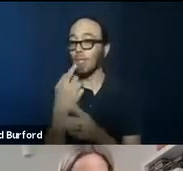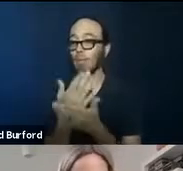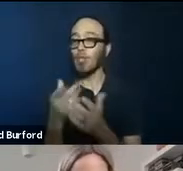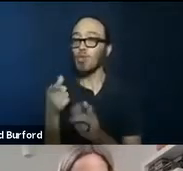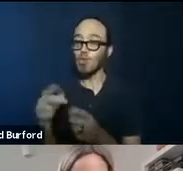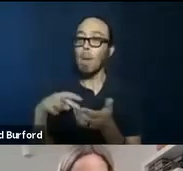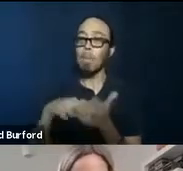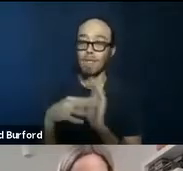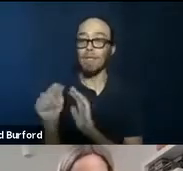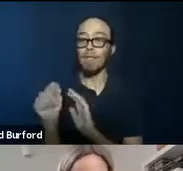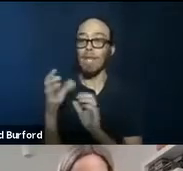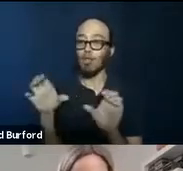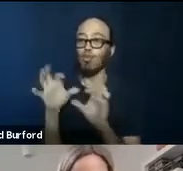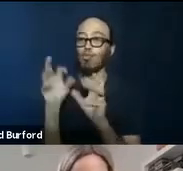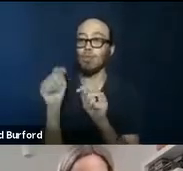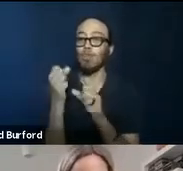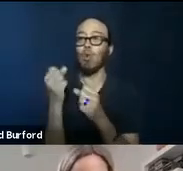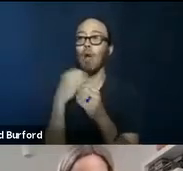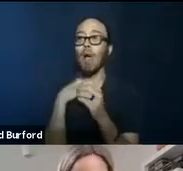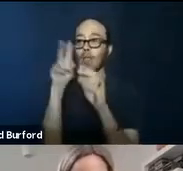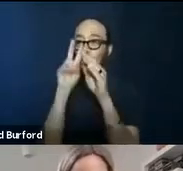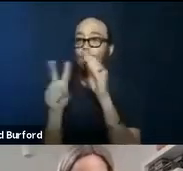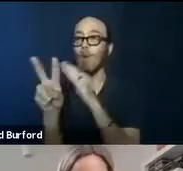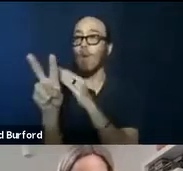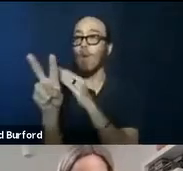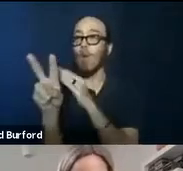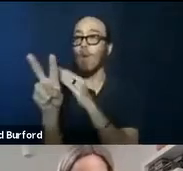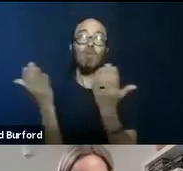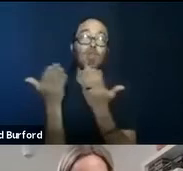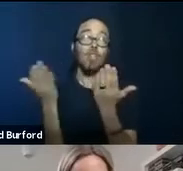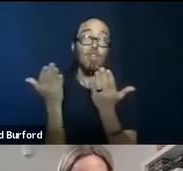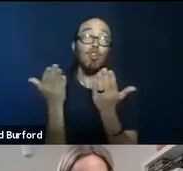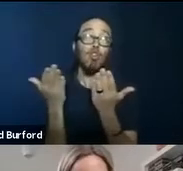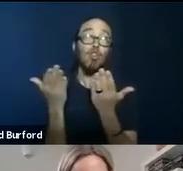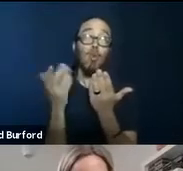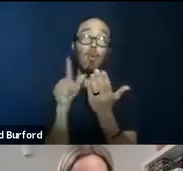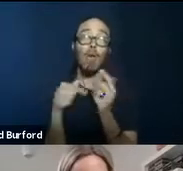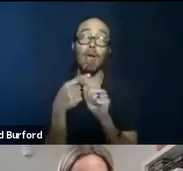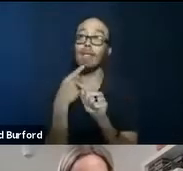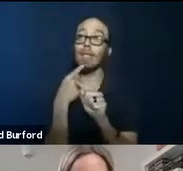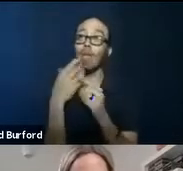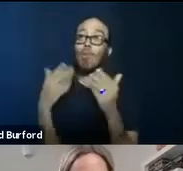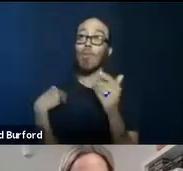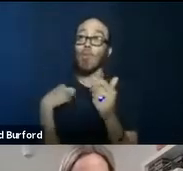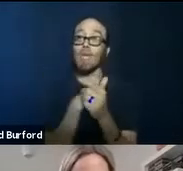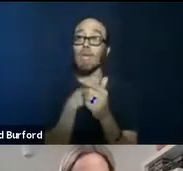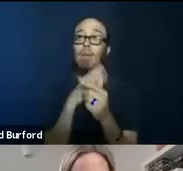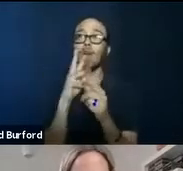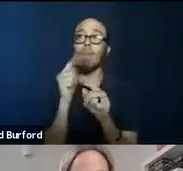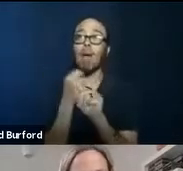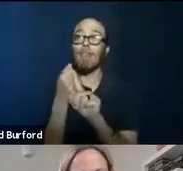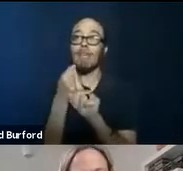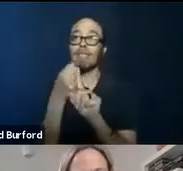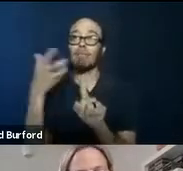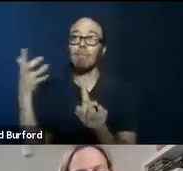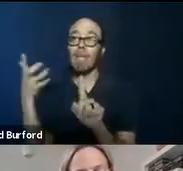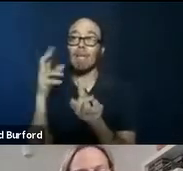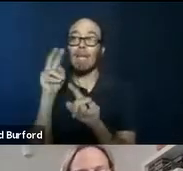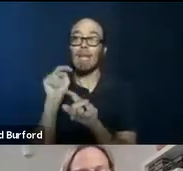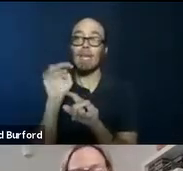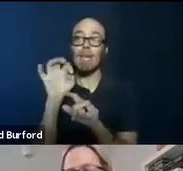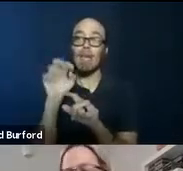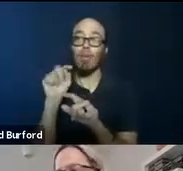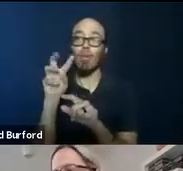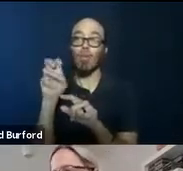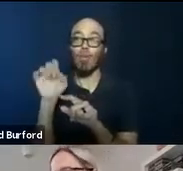and you do it. So I'm looking forward, and we are here. And when I say we, I'm talking about the expanded network we, and I